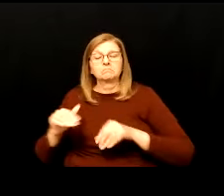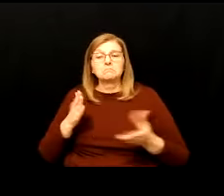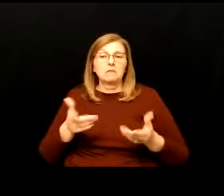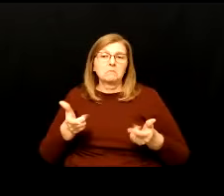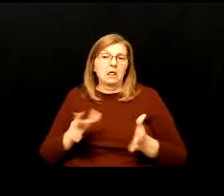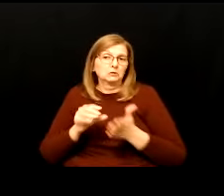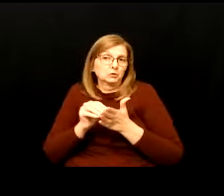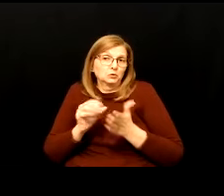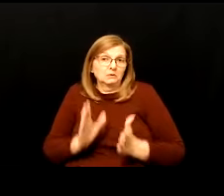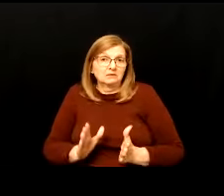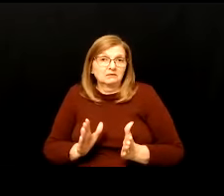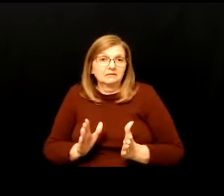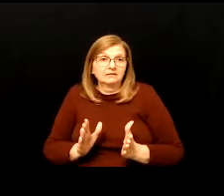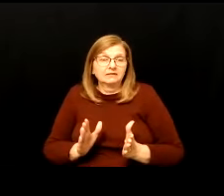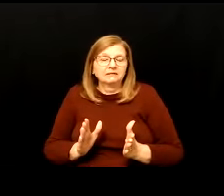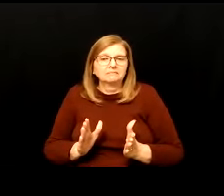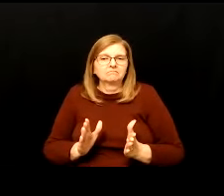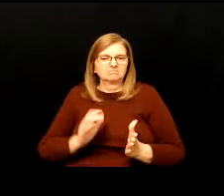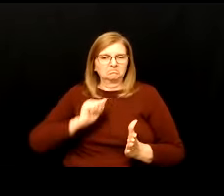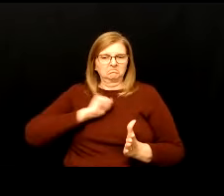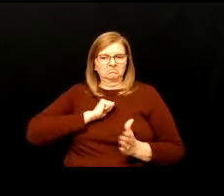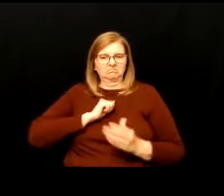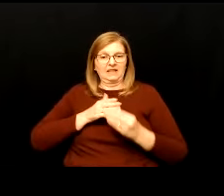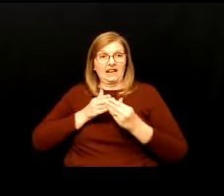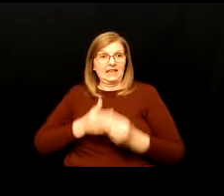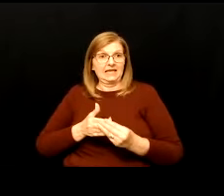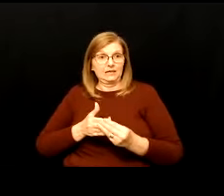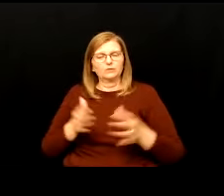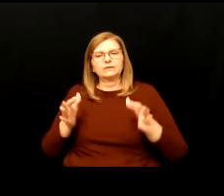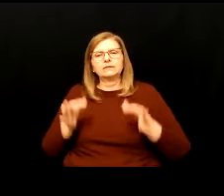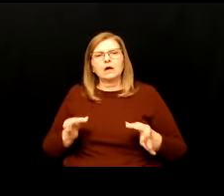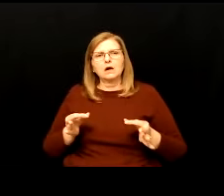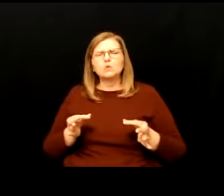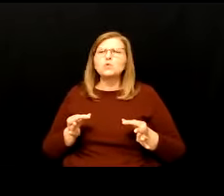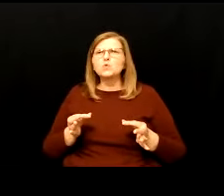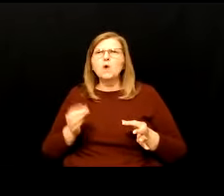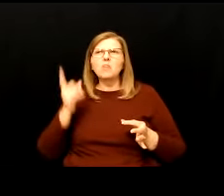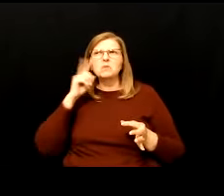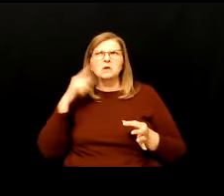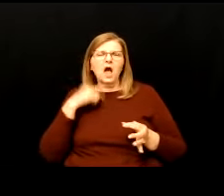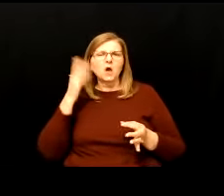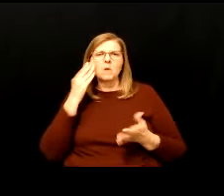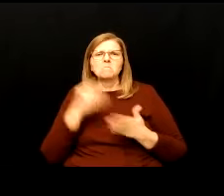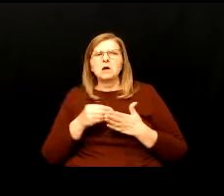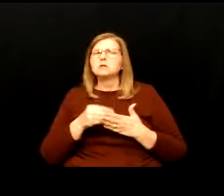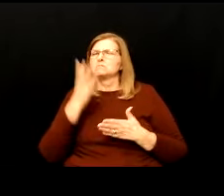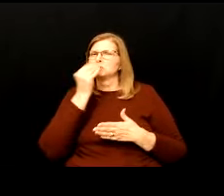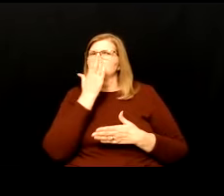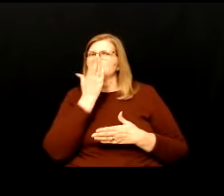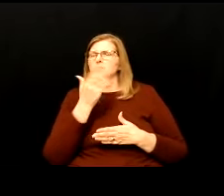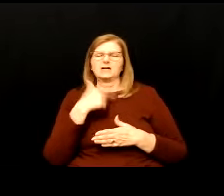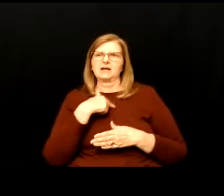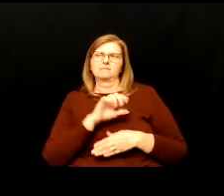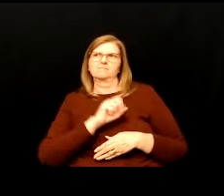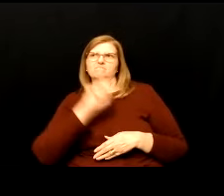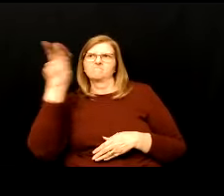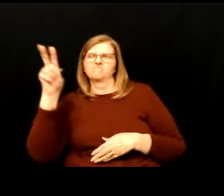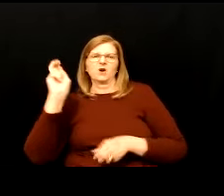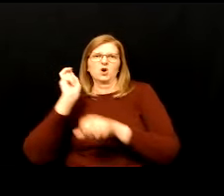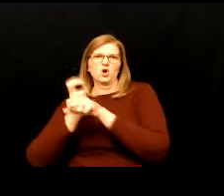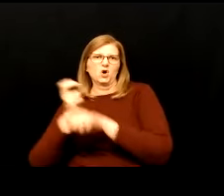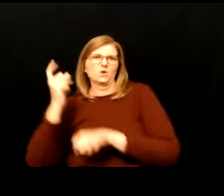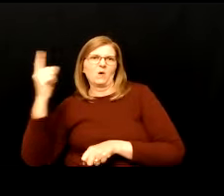student be the lead in deciding, oh, I think I know my money pretty well. I think I'll do the hard version.